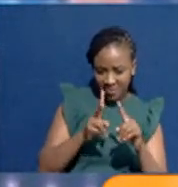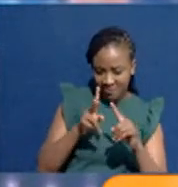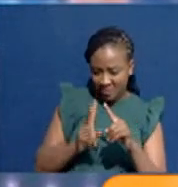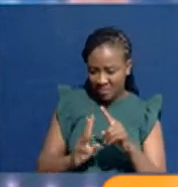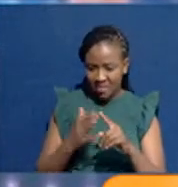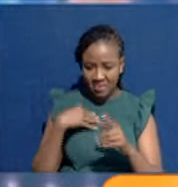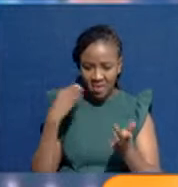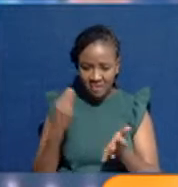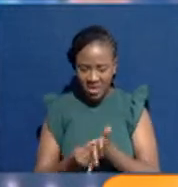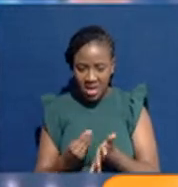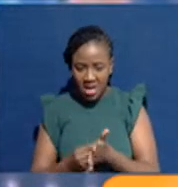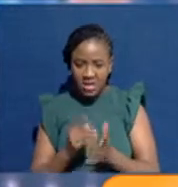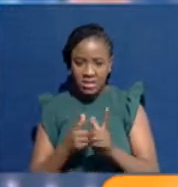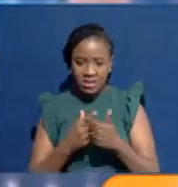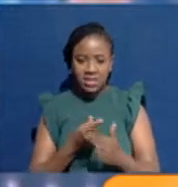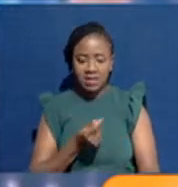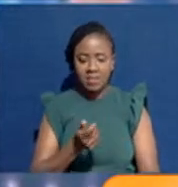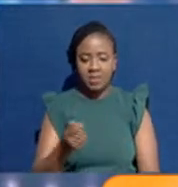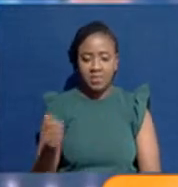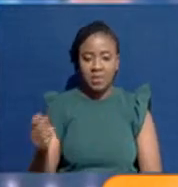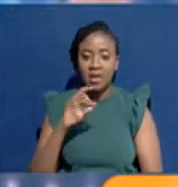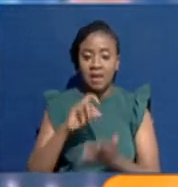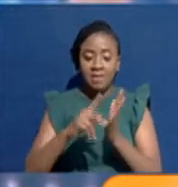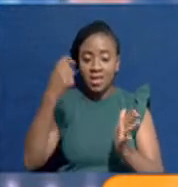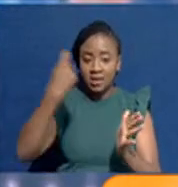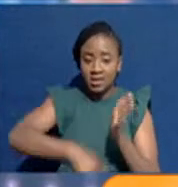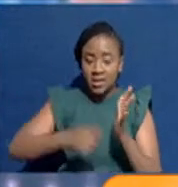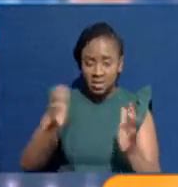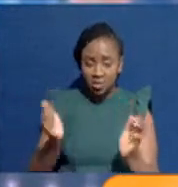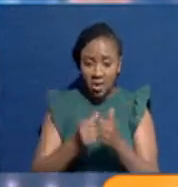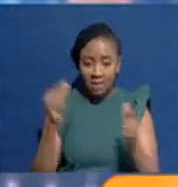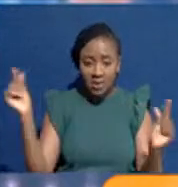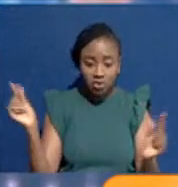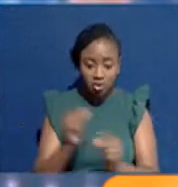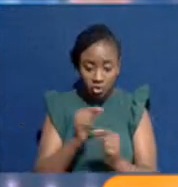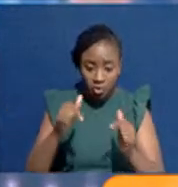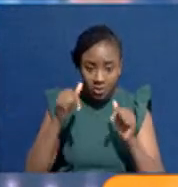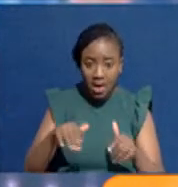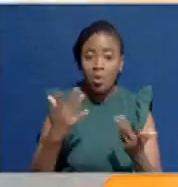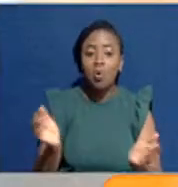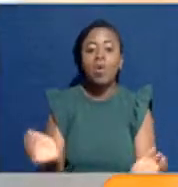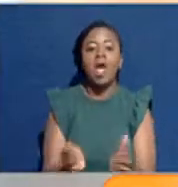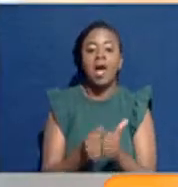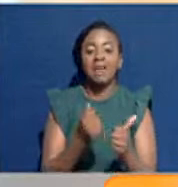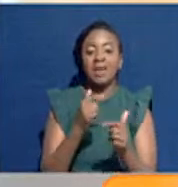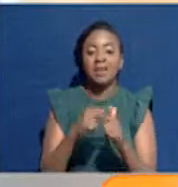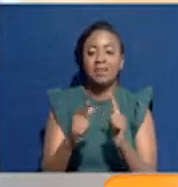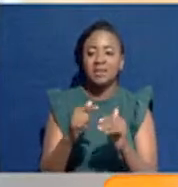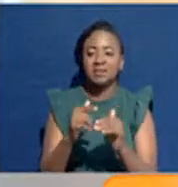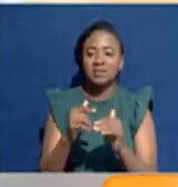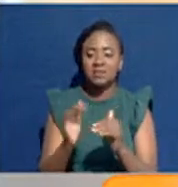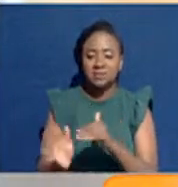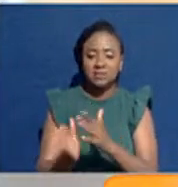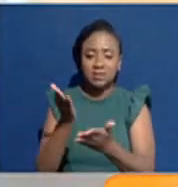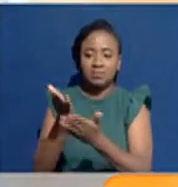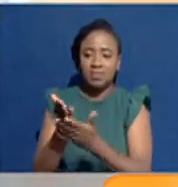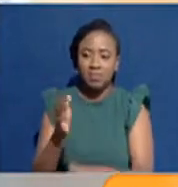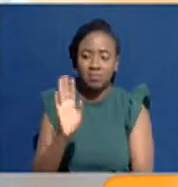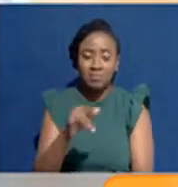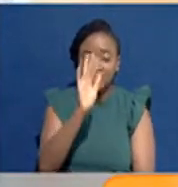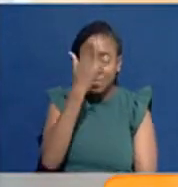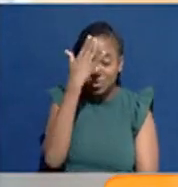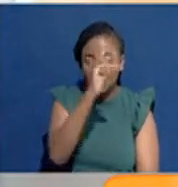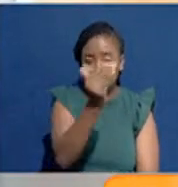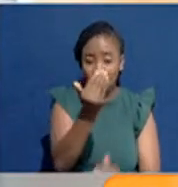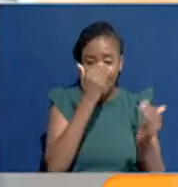and remit the amounts. So the deductions will not happen immediately, or they'll happen but not submitted immediately? You asked me